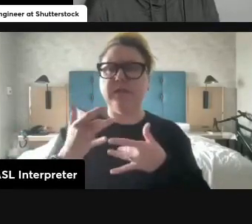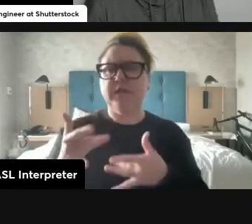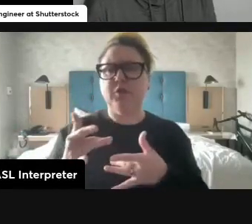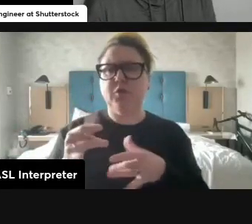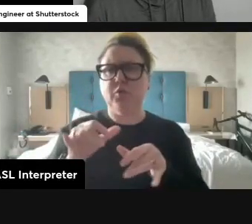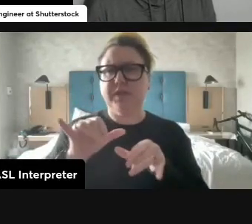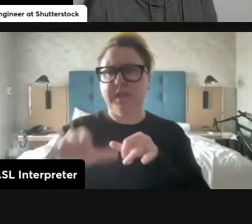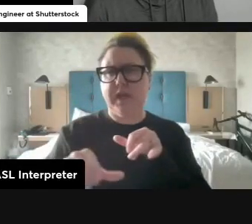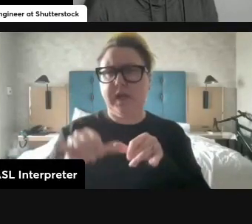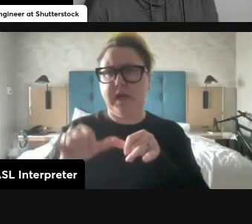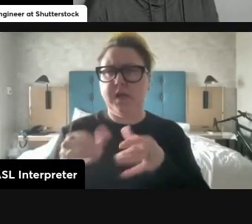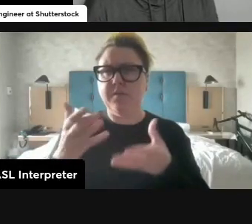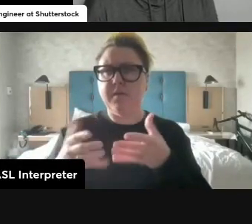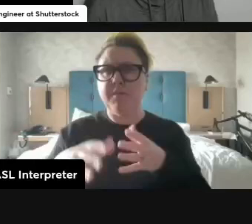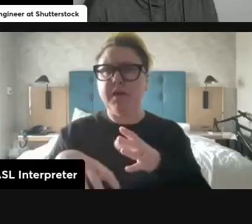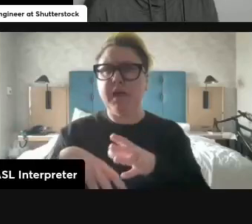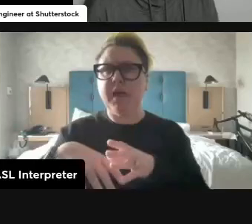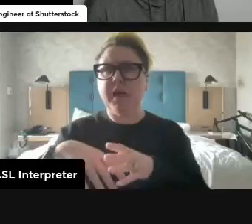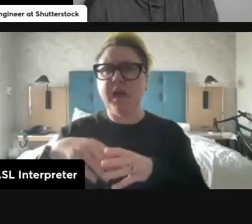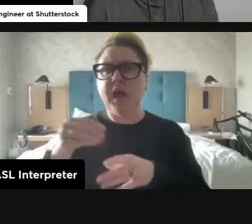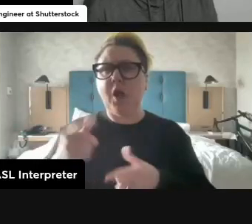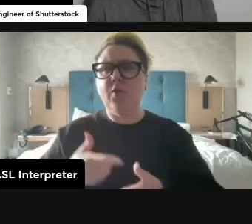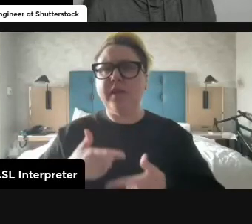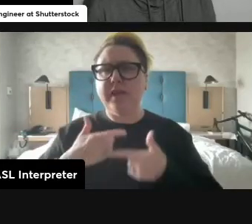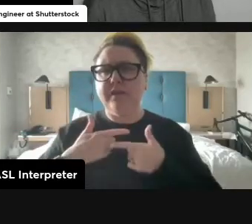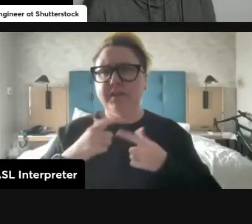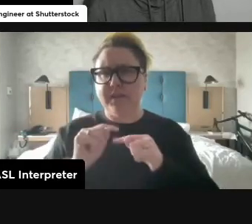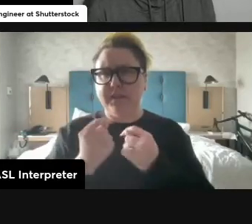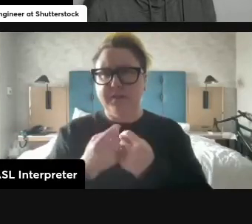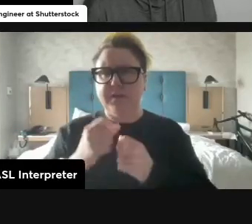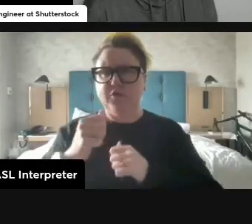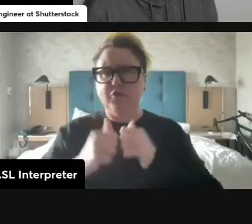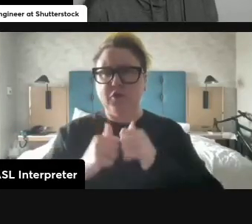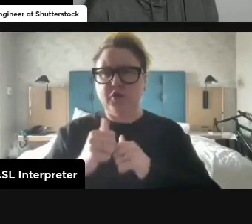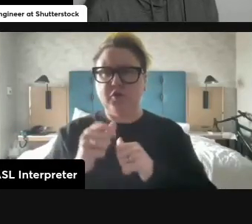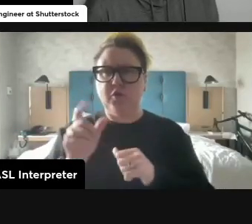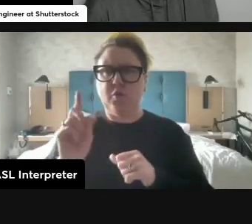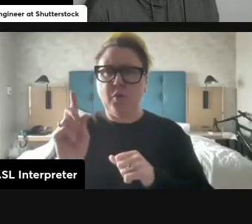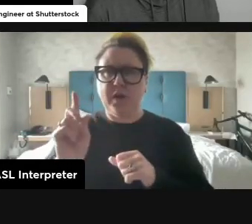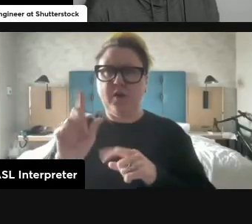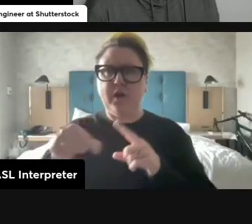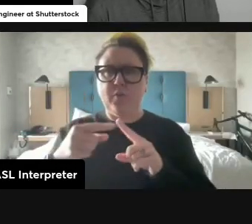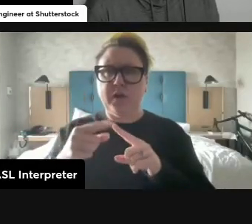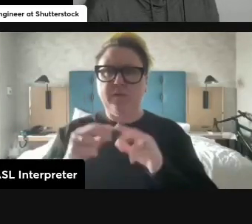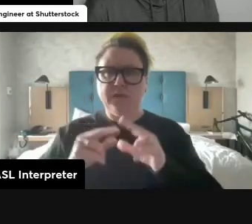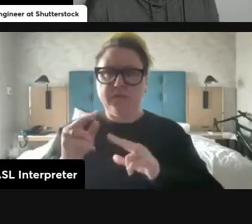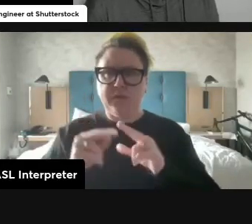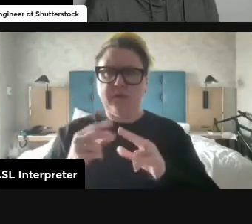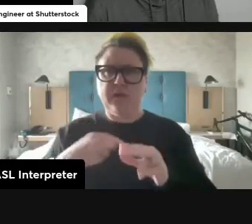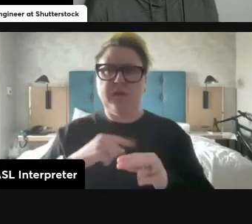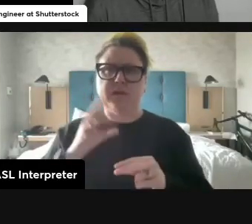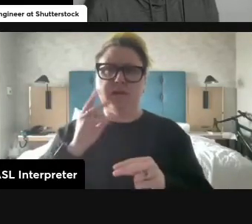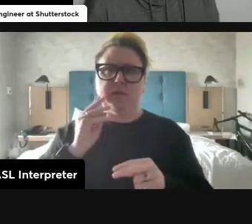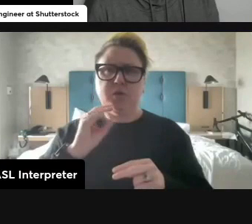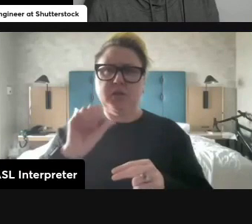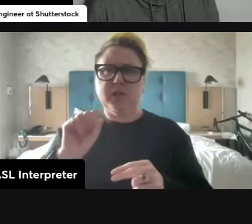outlives maybe the team's structures that were in place at the time that it was built. And that's been an experience we've had at Shutterstock,